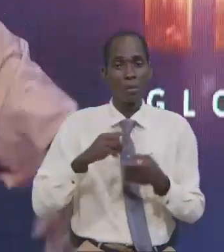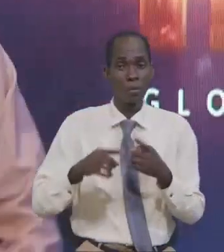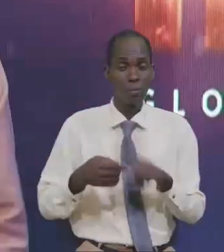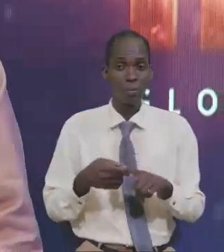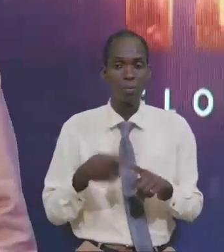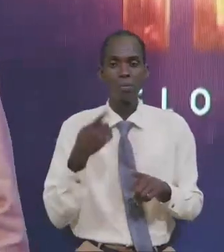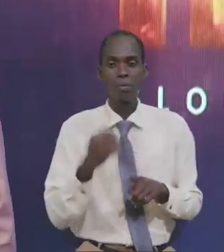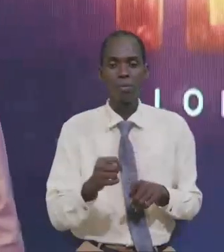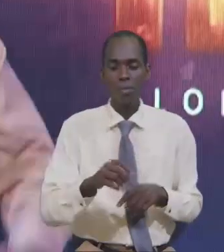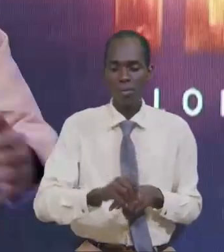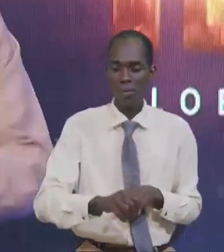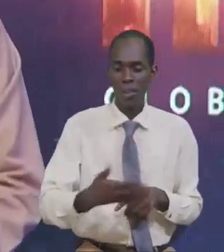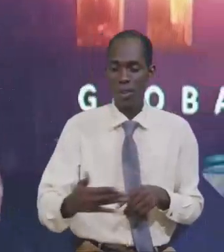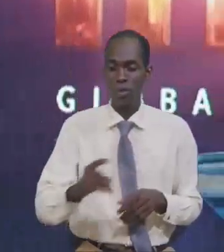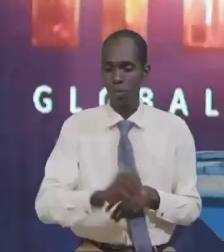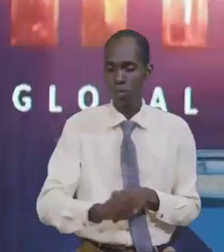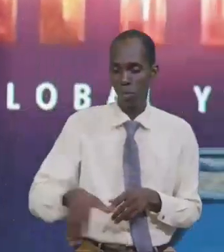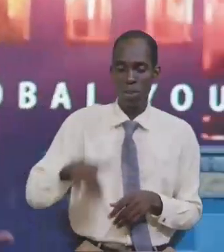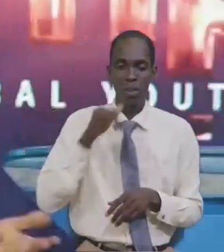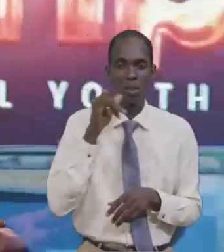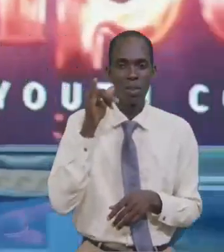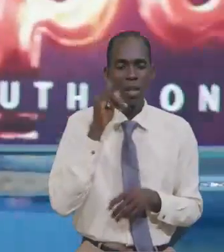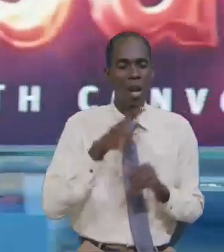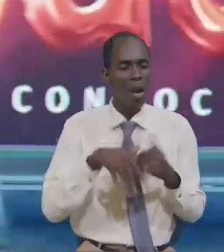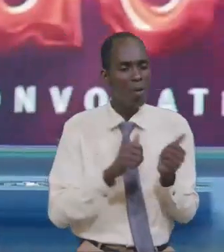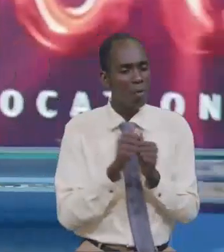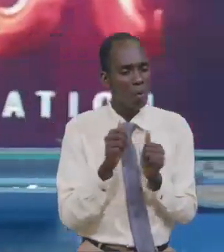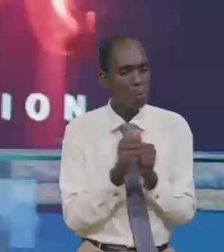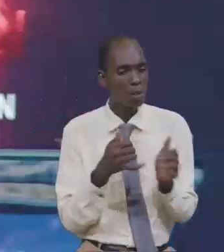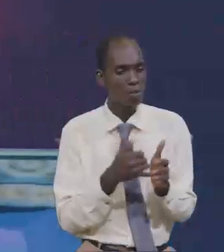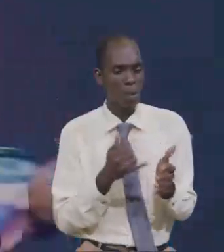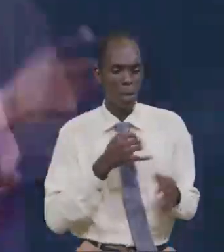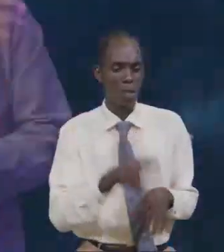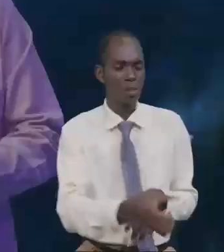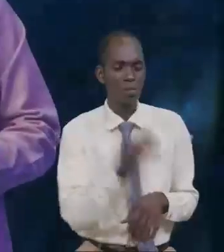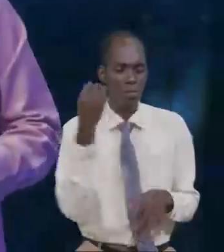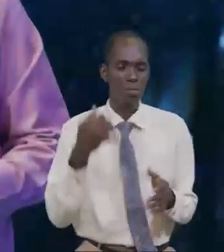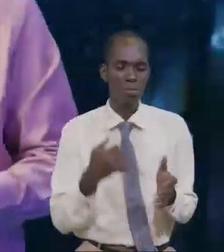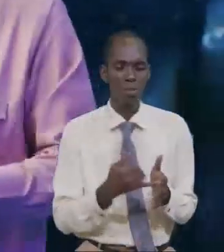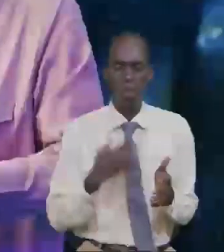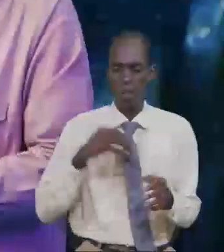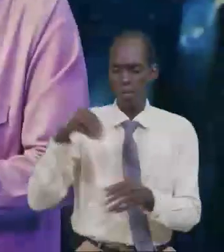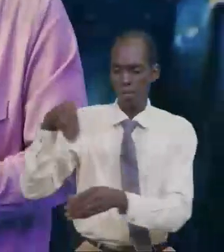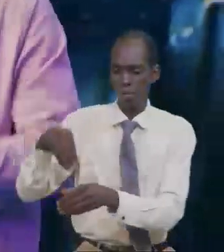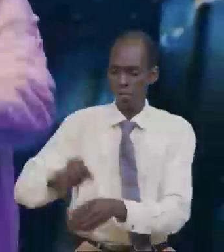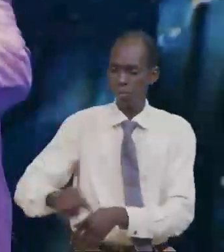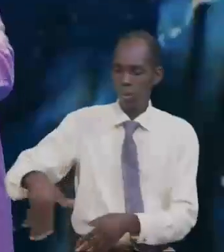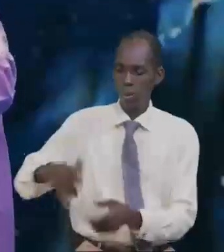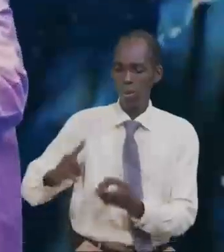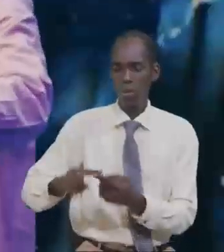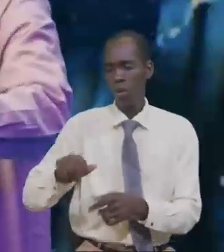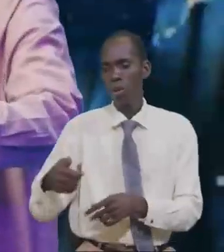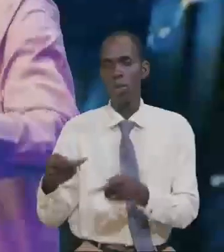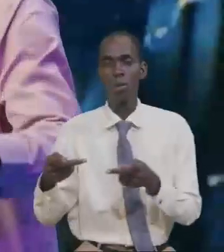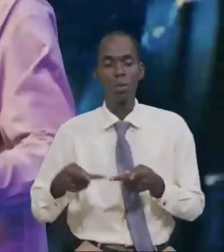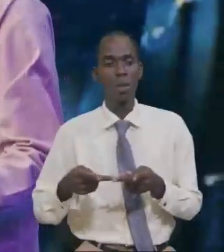it into another place. And then maybe you see him 1 week after. That seed you uprooted and planted that